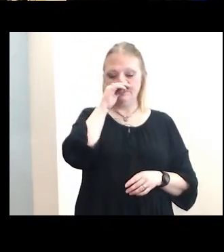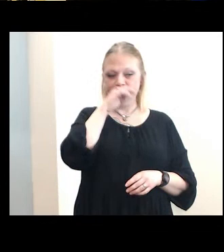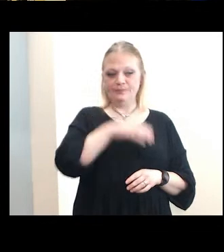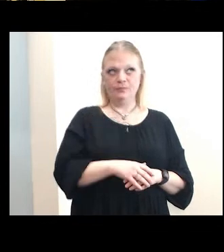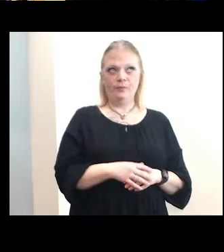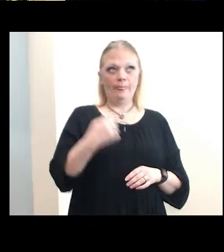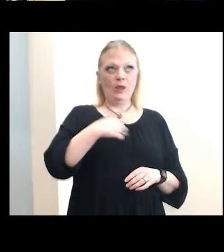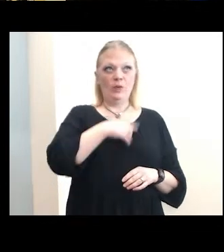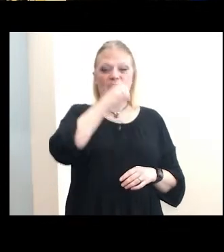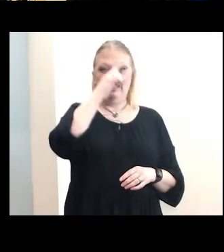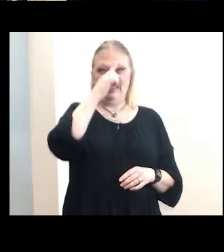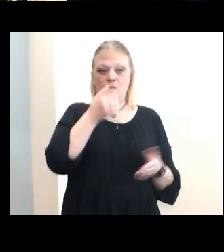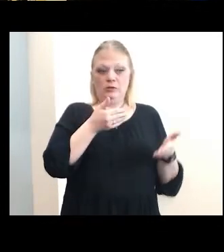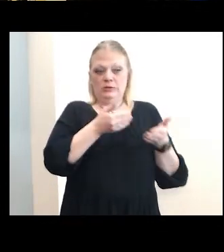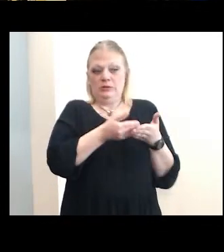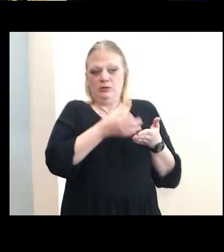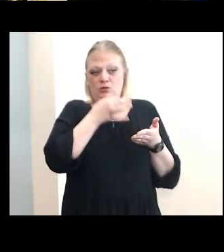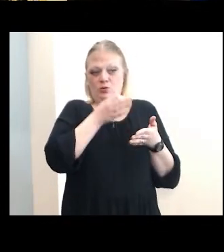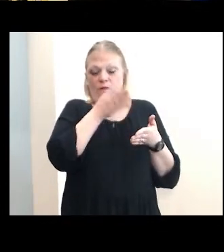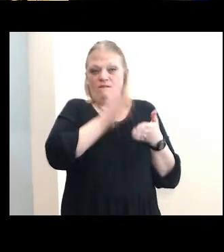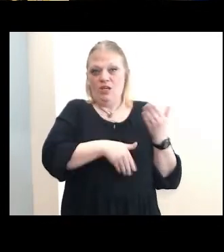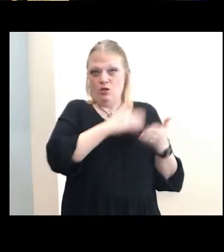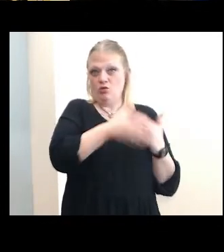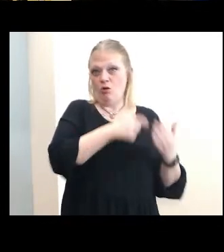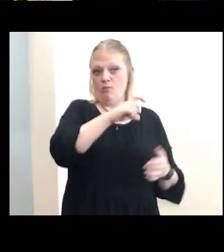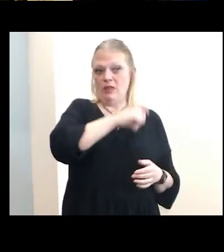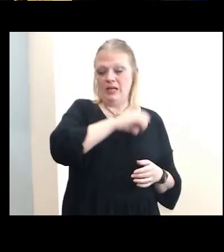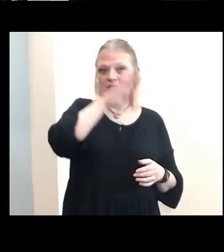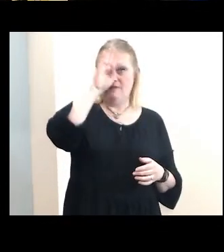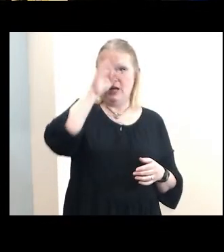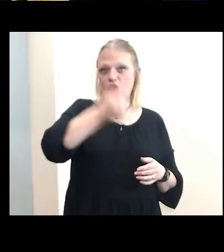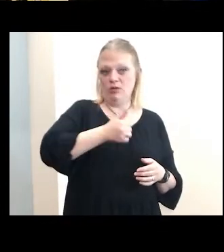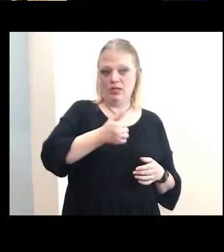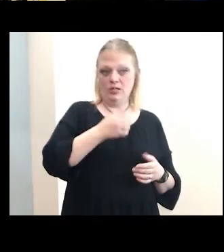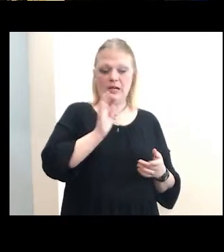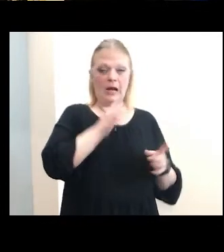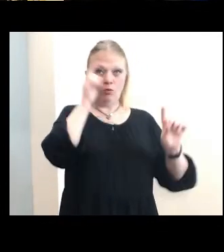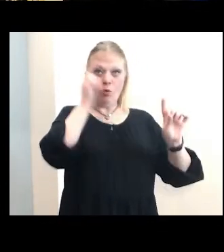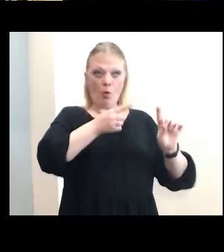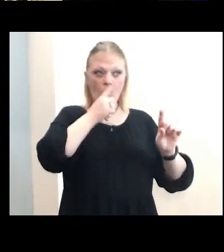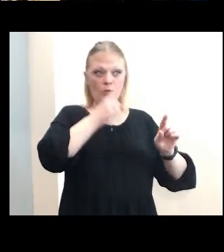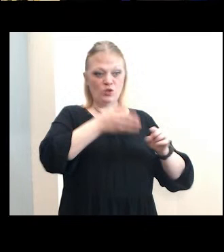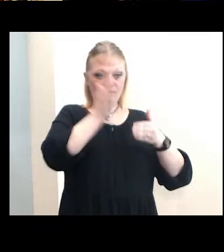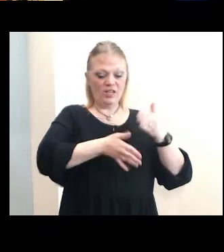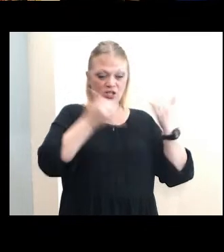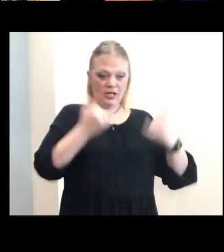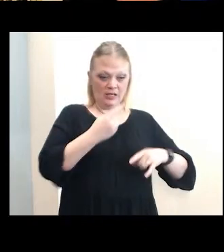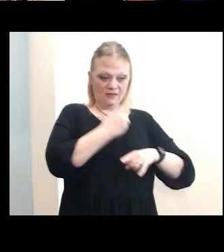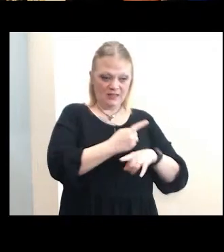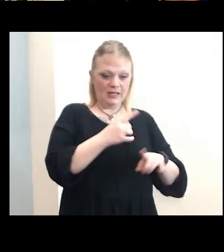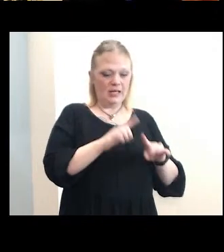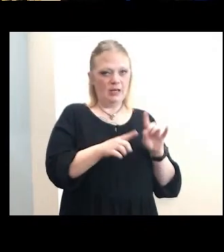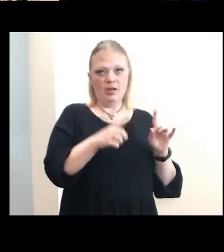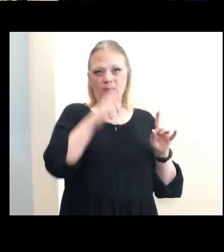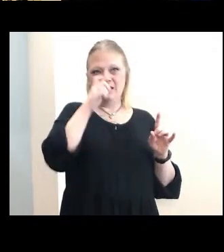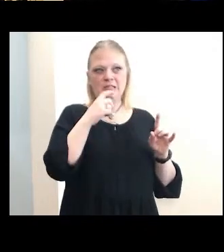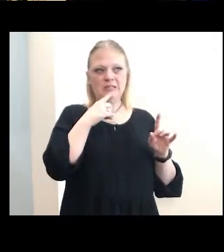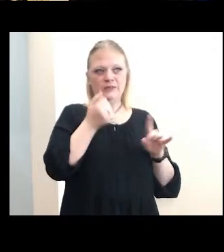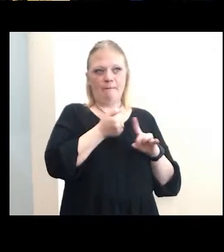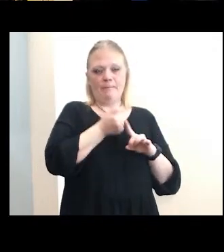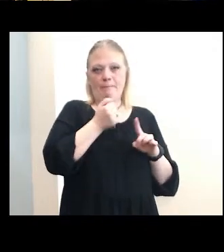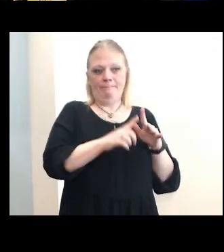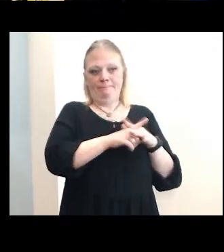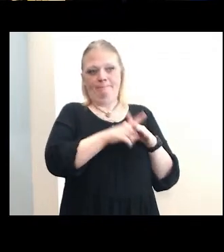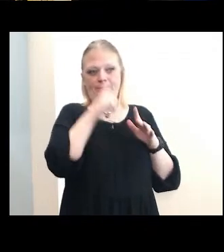We think we're pretty close to finishing all police, fire, and transit. Our goal was to finish it by the end of today, but because of the little hiccup with those who